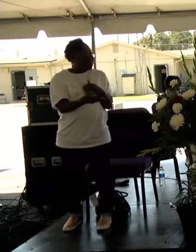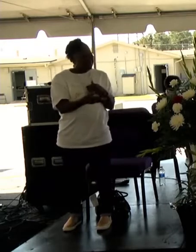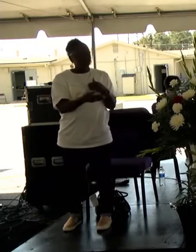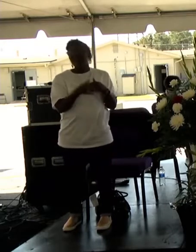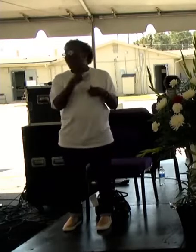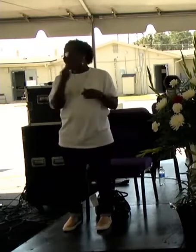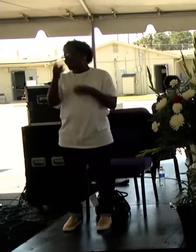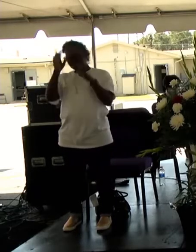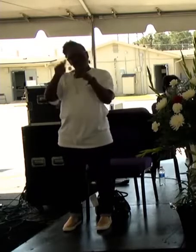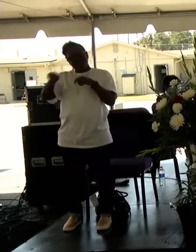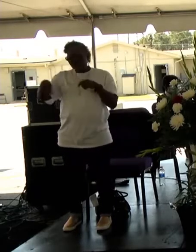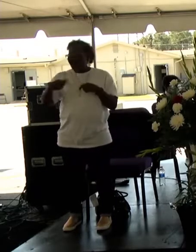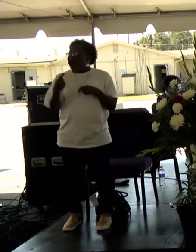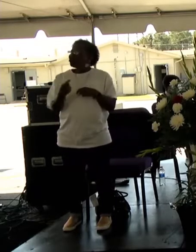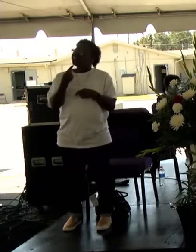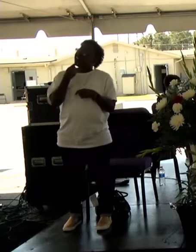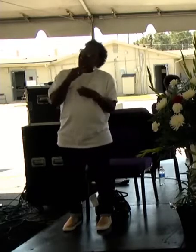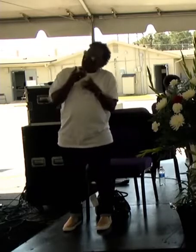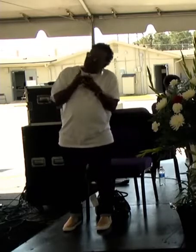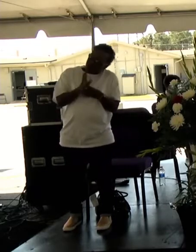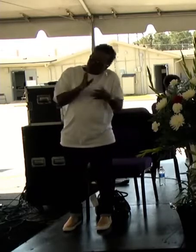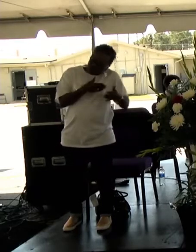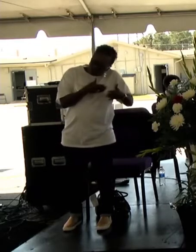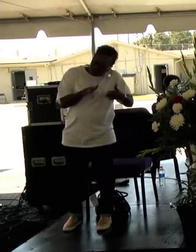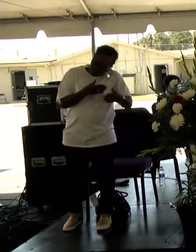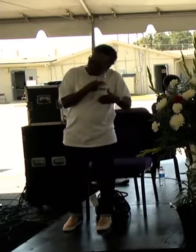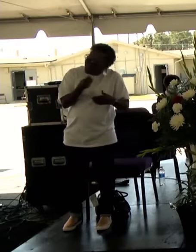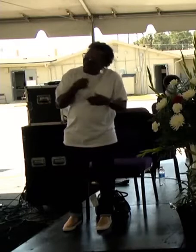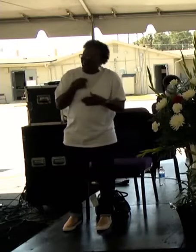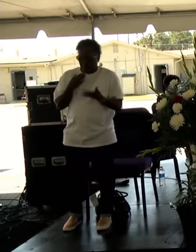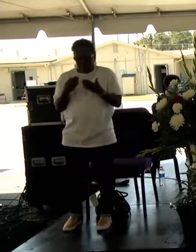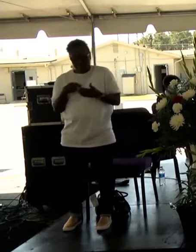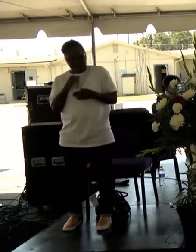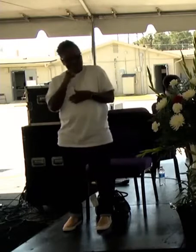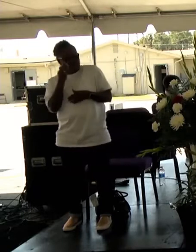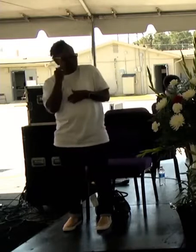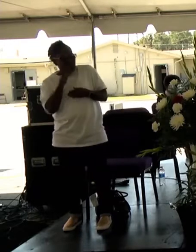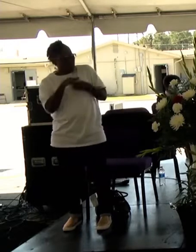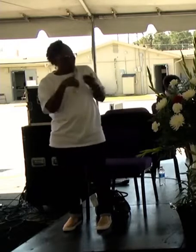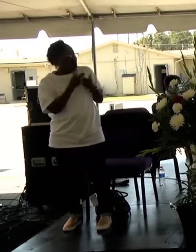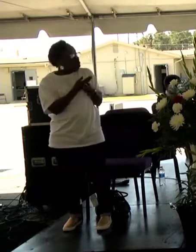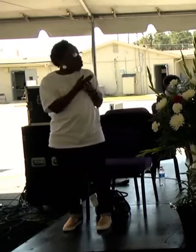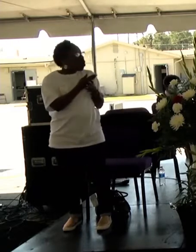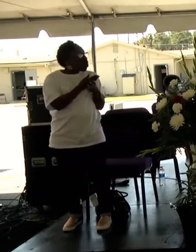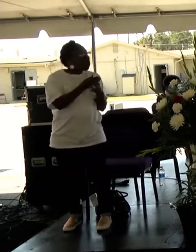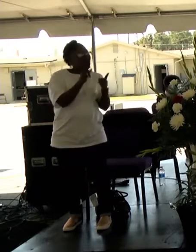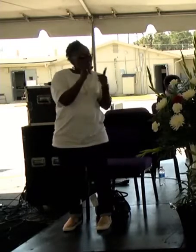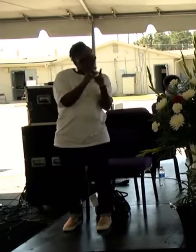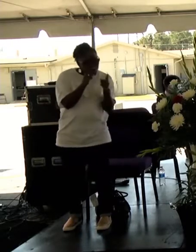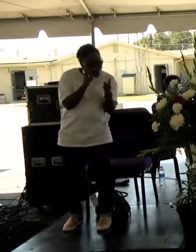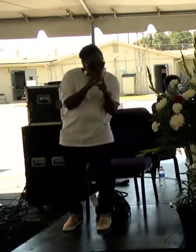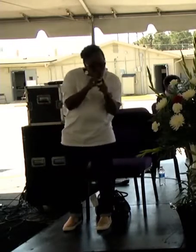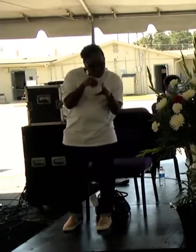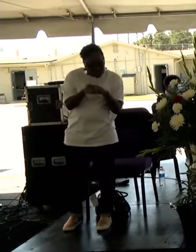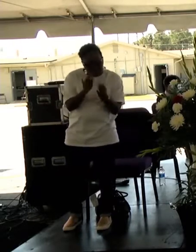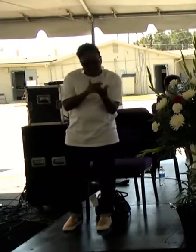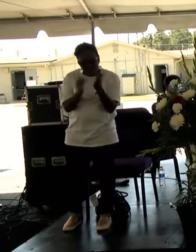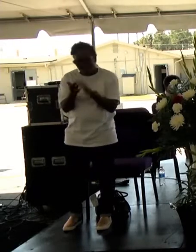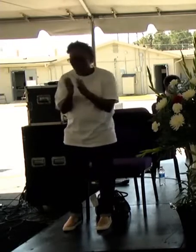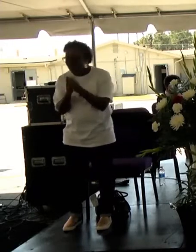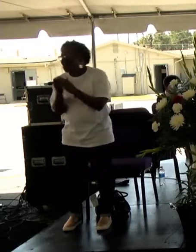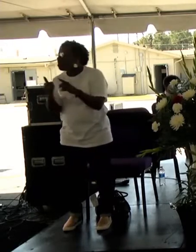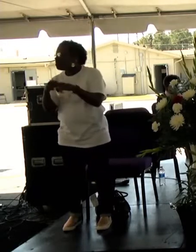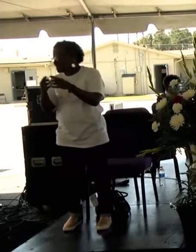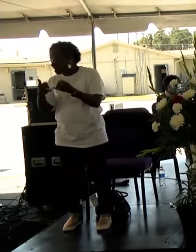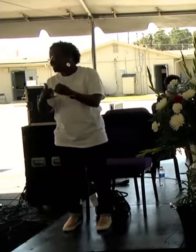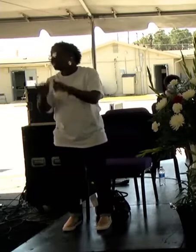his testimony and his music. And how many of you know, I may not know every scripture, I might not know how to quote everything from scripture and verse, but let me tell you, I